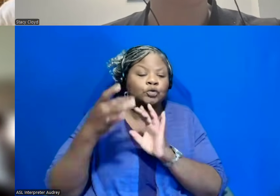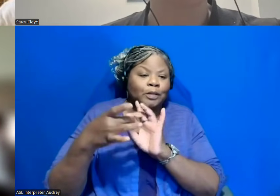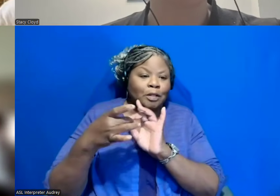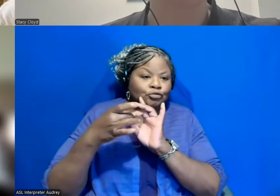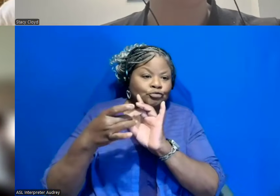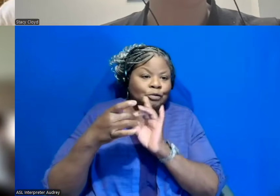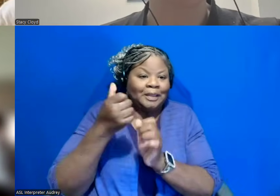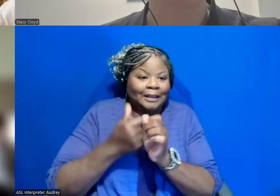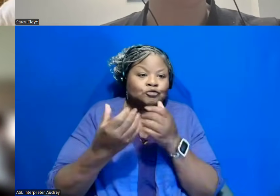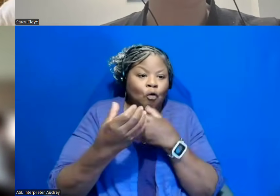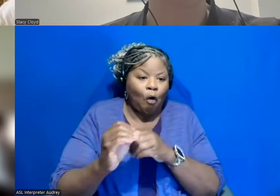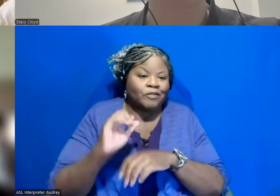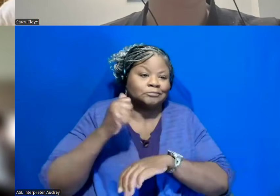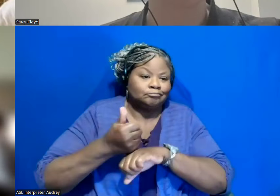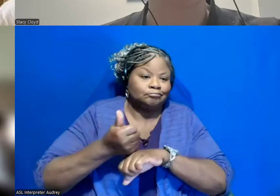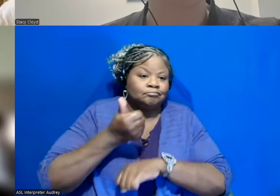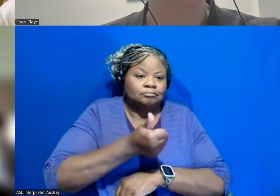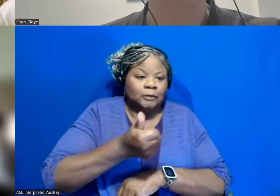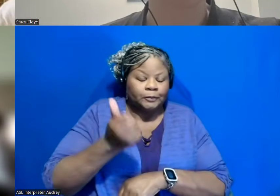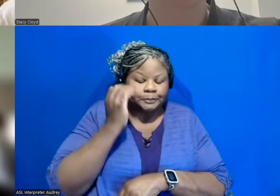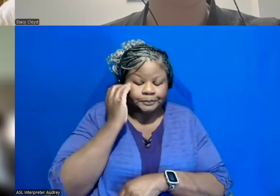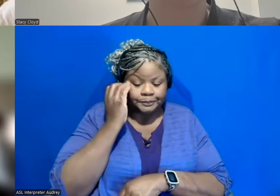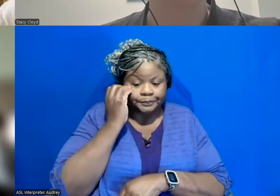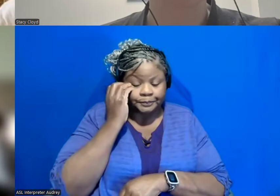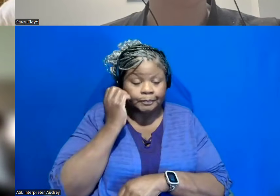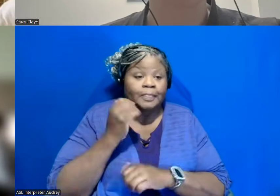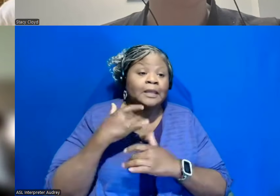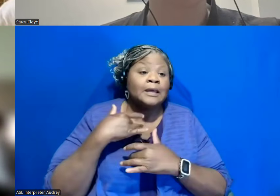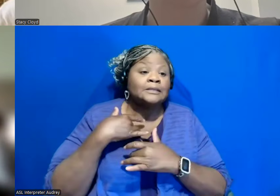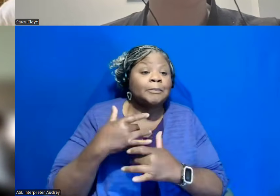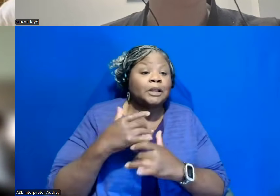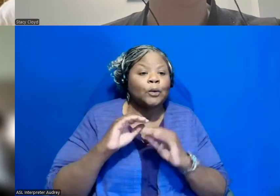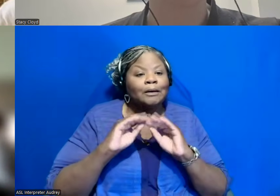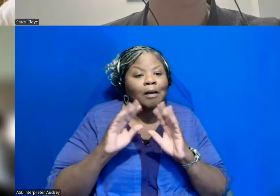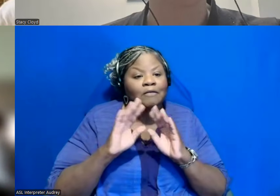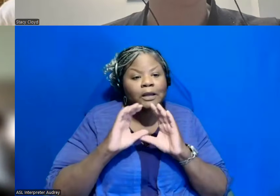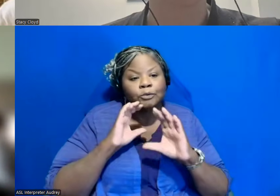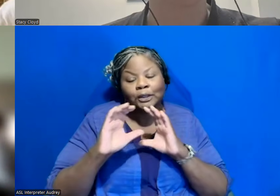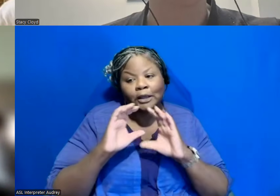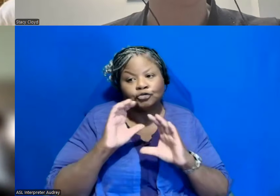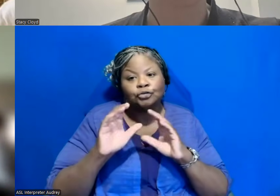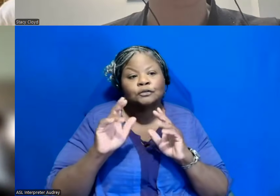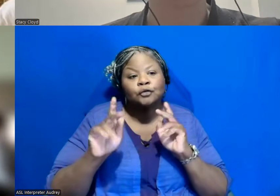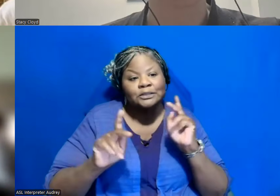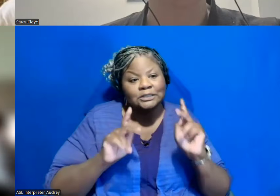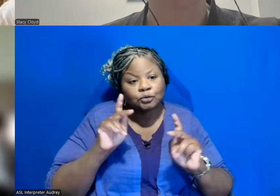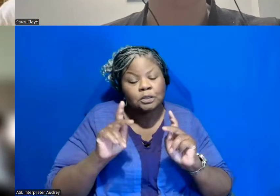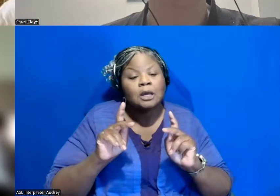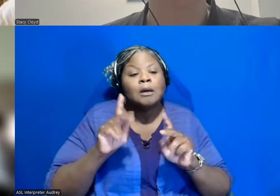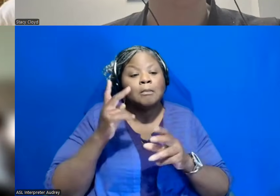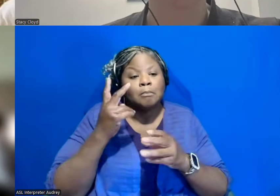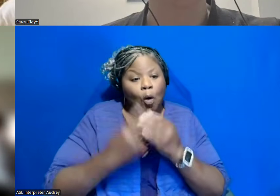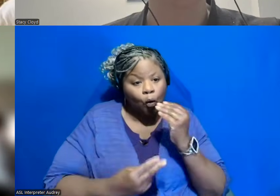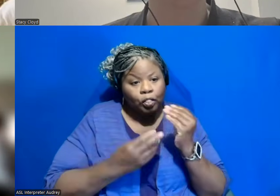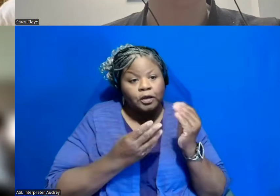every office builds. We typically clarify communications for constituents and their representatives in both directions, because sometimes